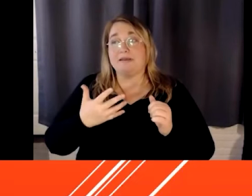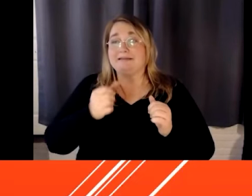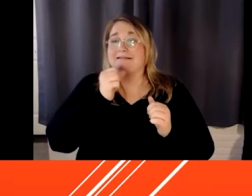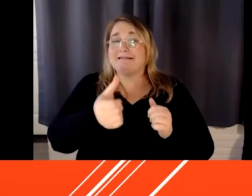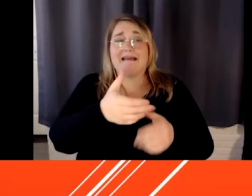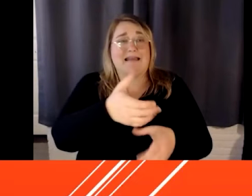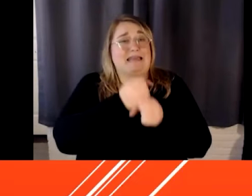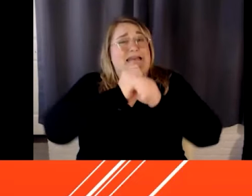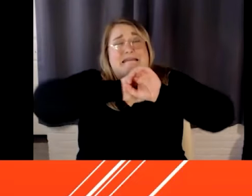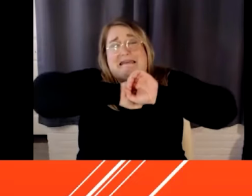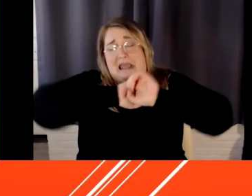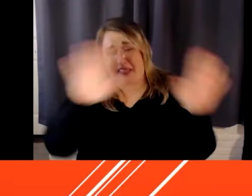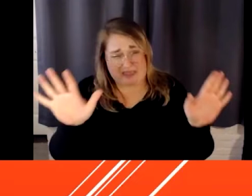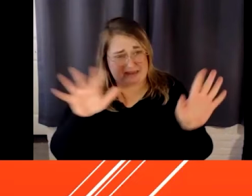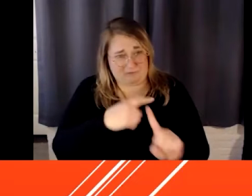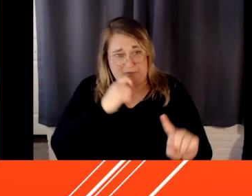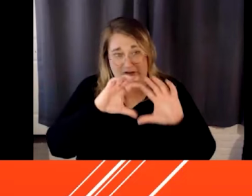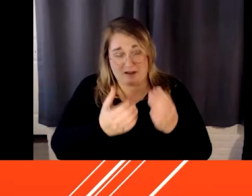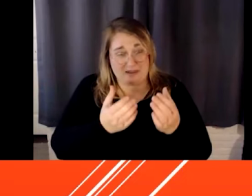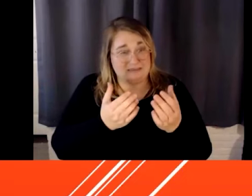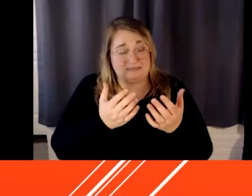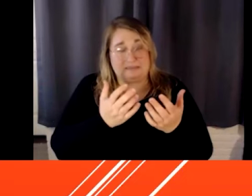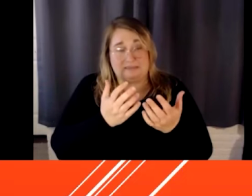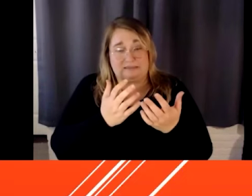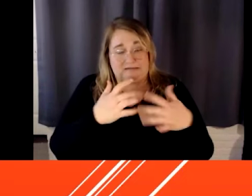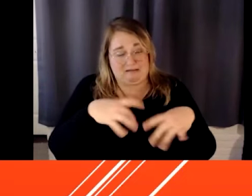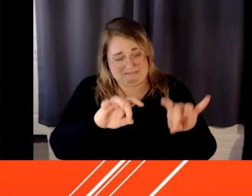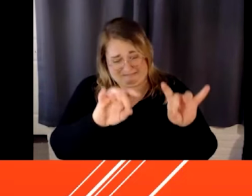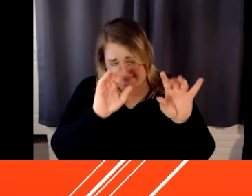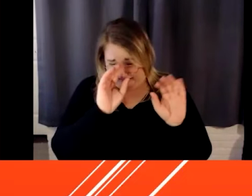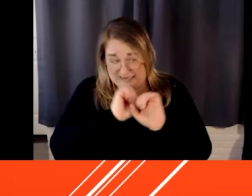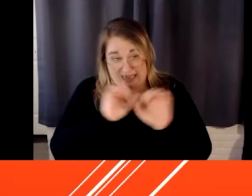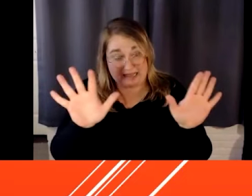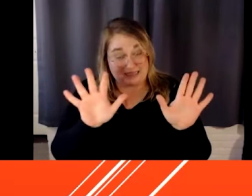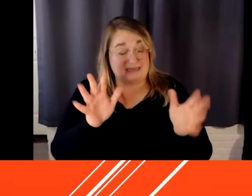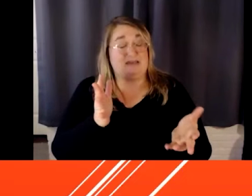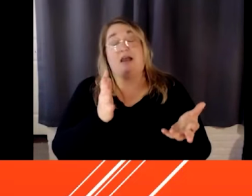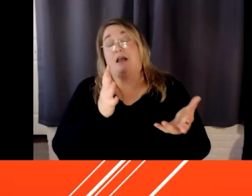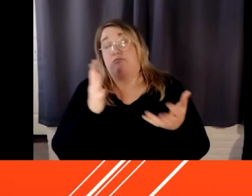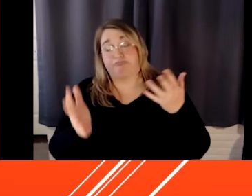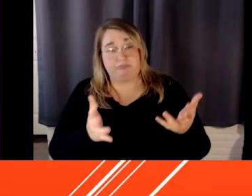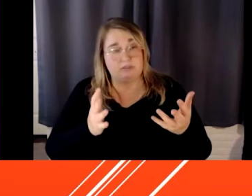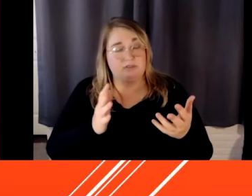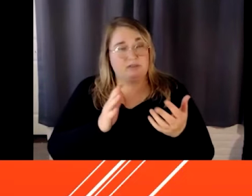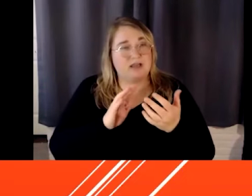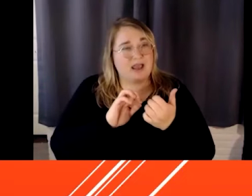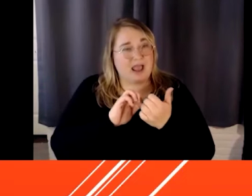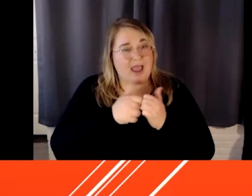class, not one thing. So what would you propose to use CBE to remedy